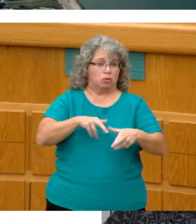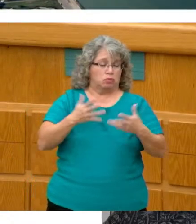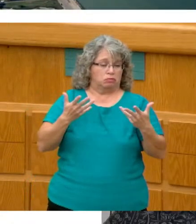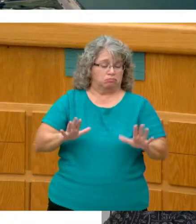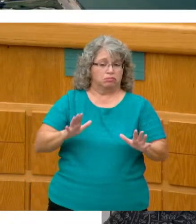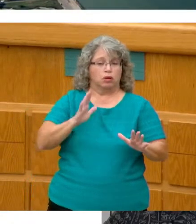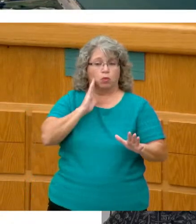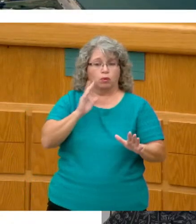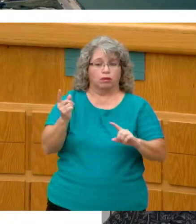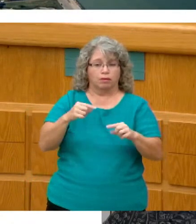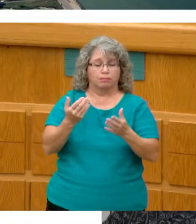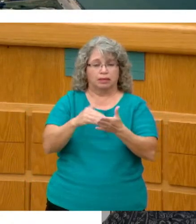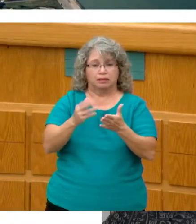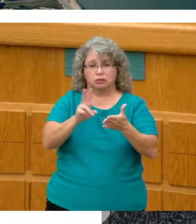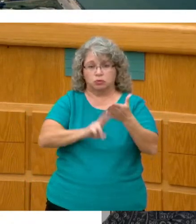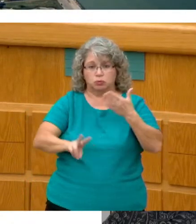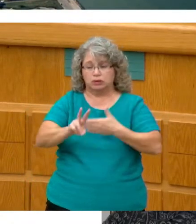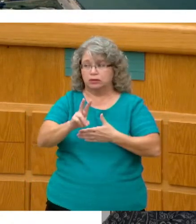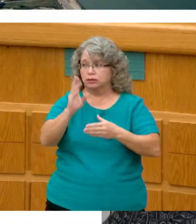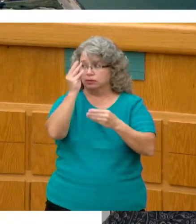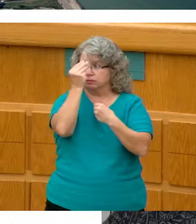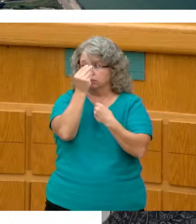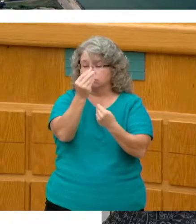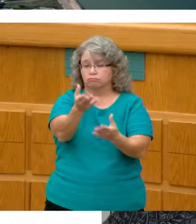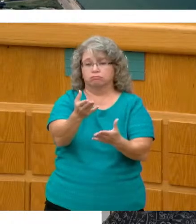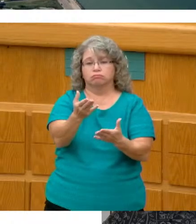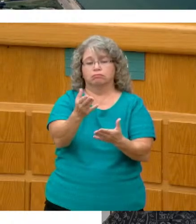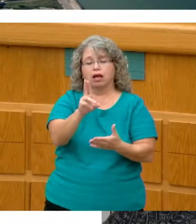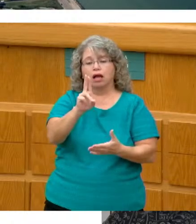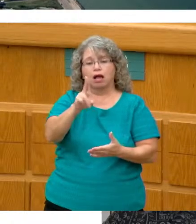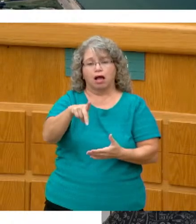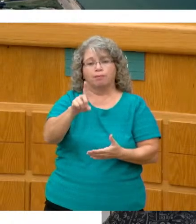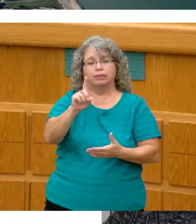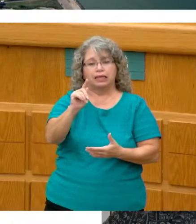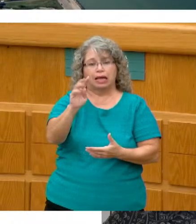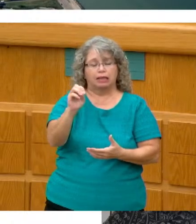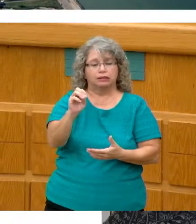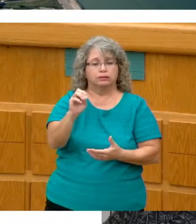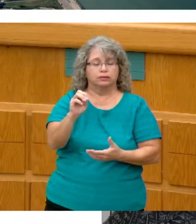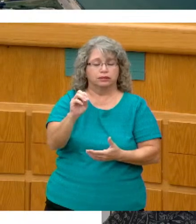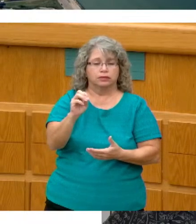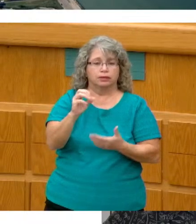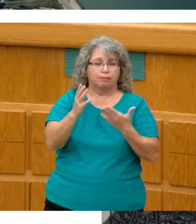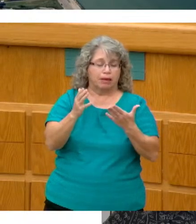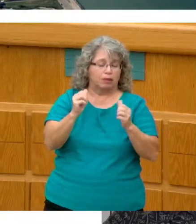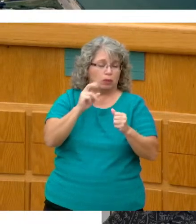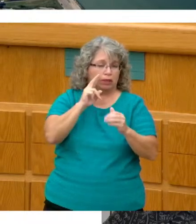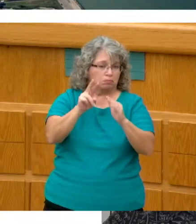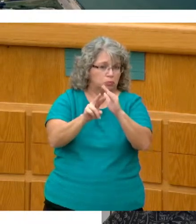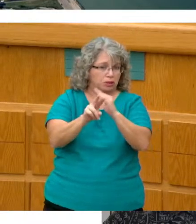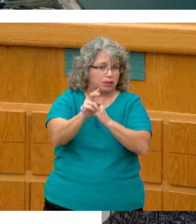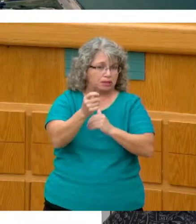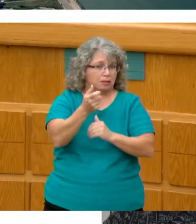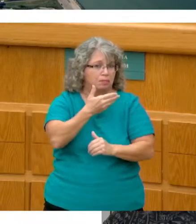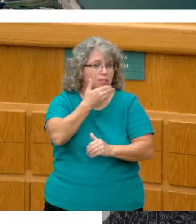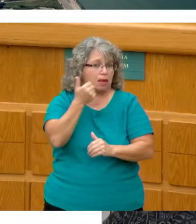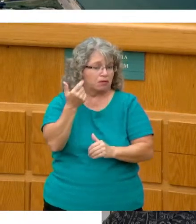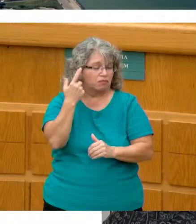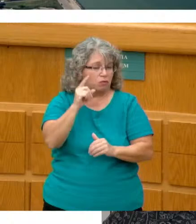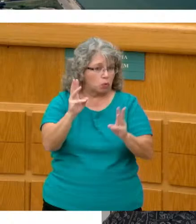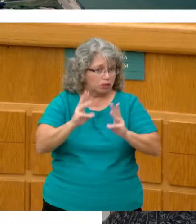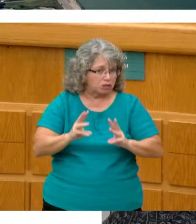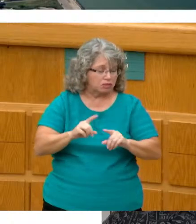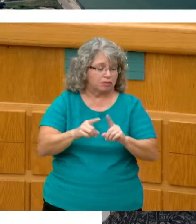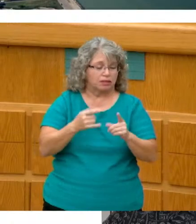give you an update and maybe a more informed projection of what's going to happen this winter. But right now,